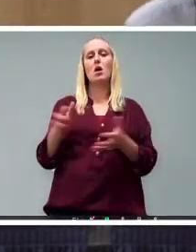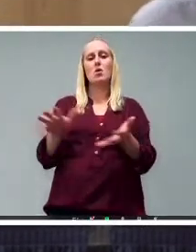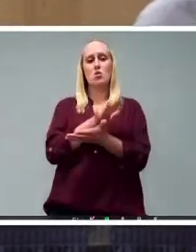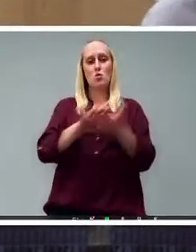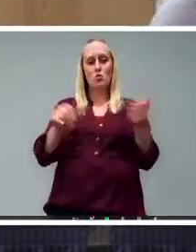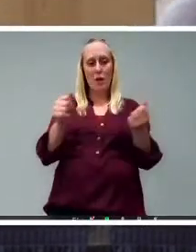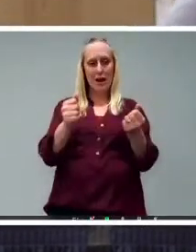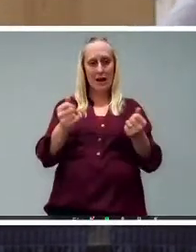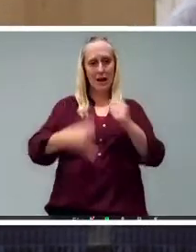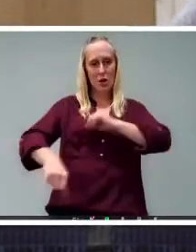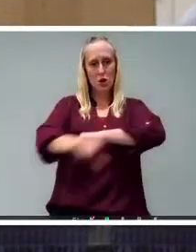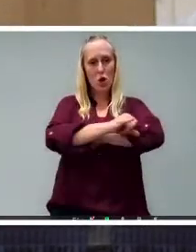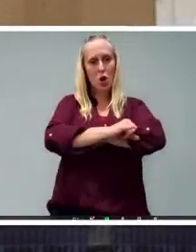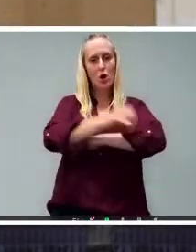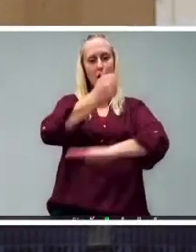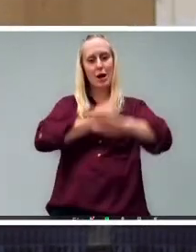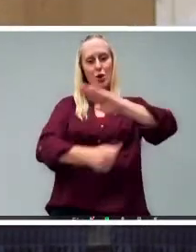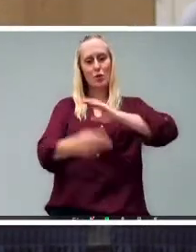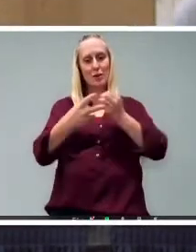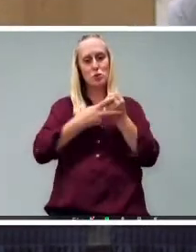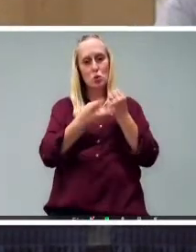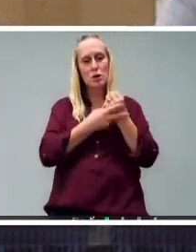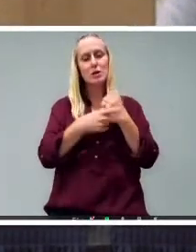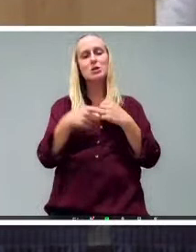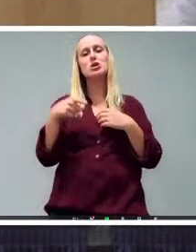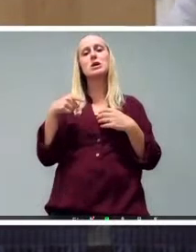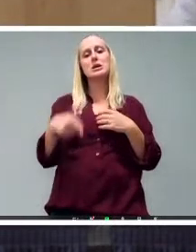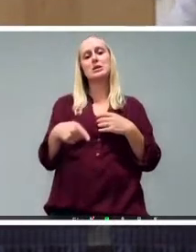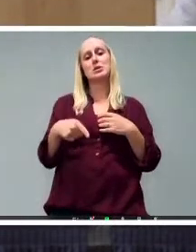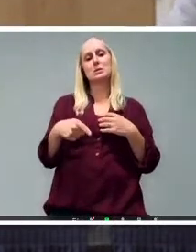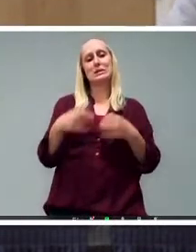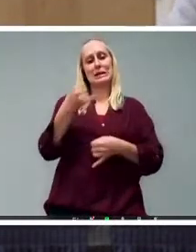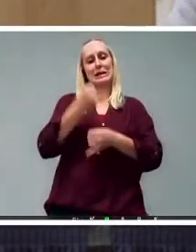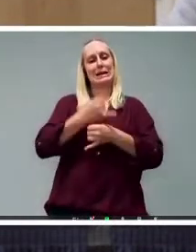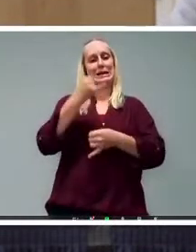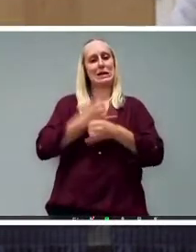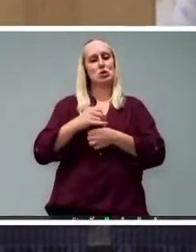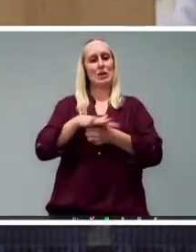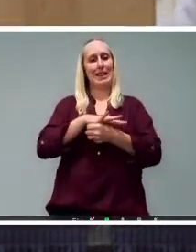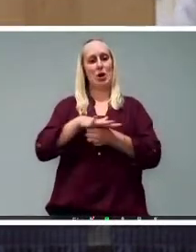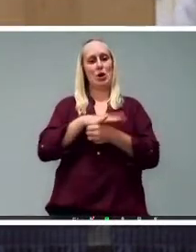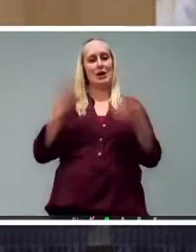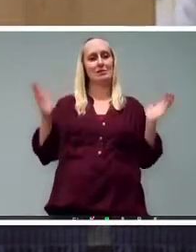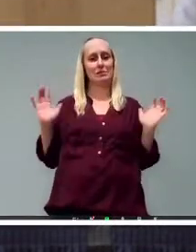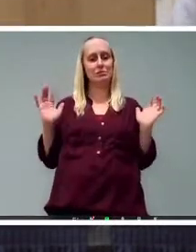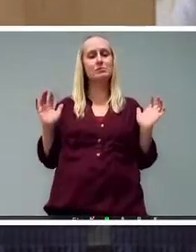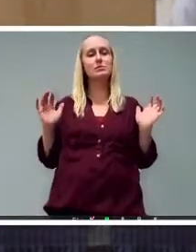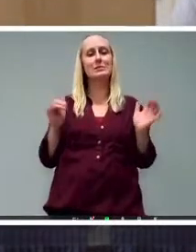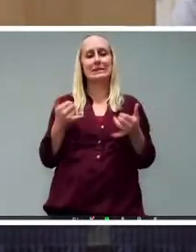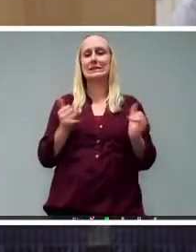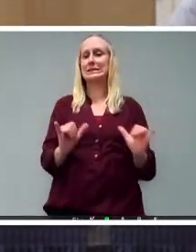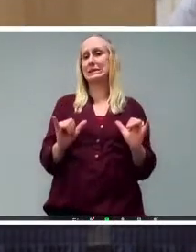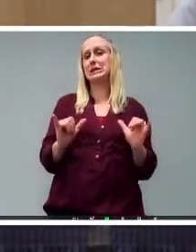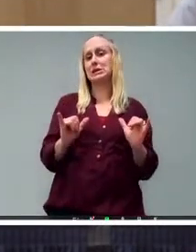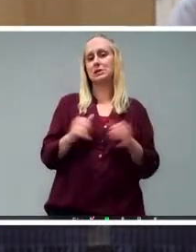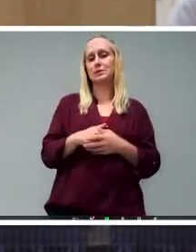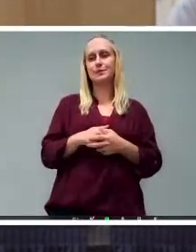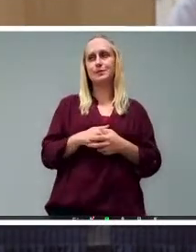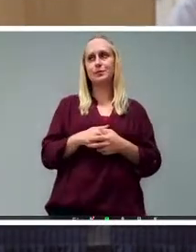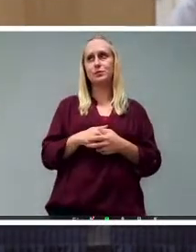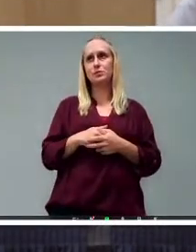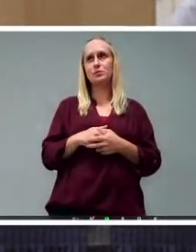storage tanks, right? This was your classic industrial section of town. You know, it still is to some degree, right? It's